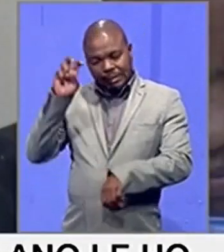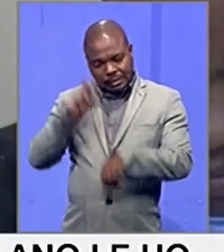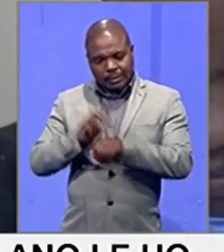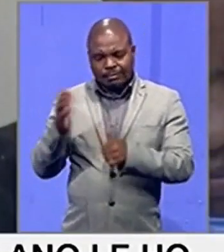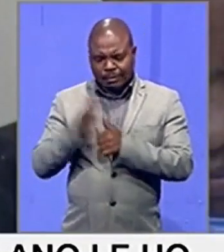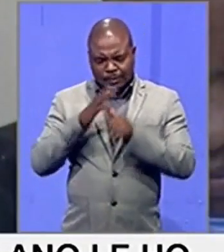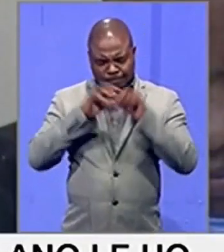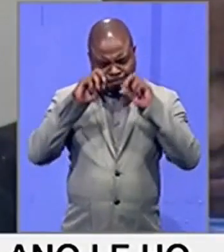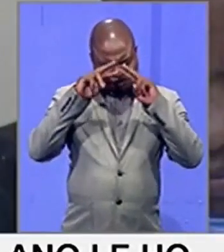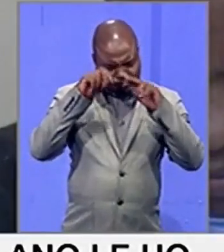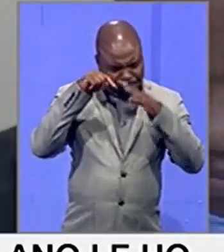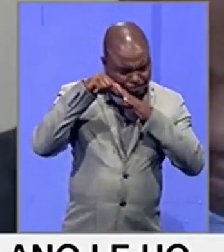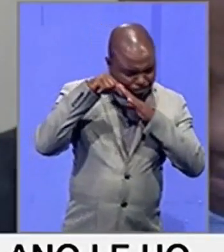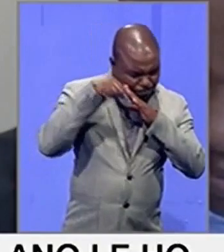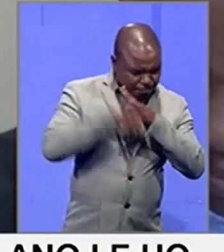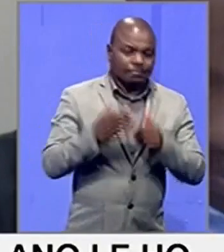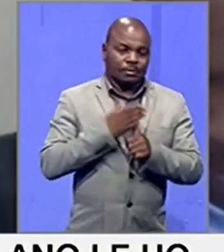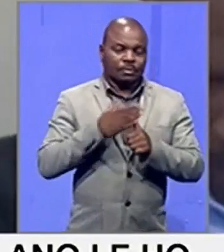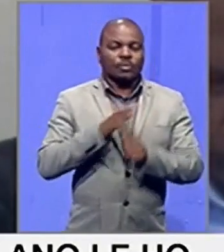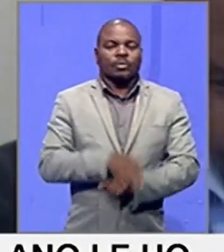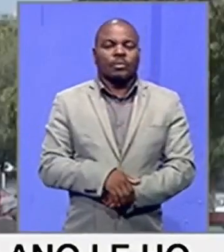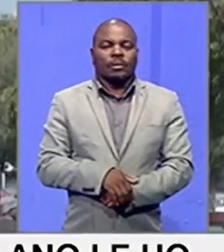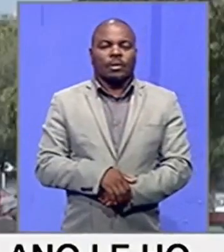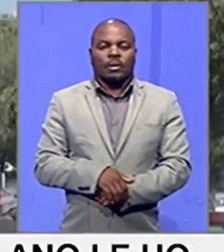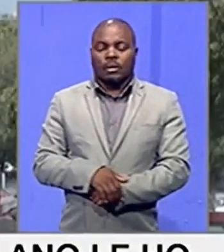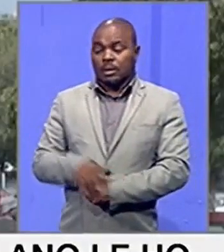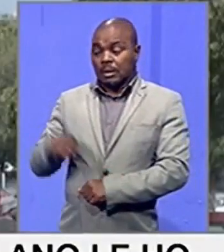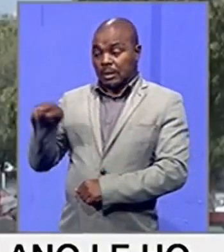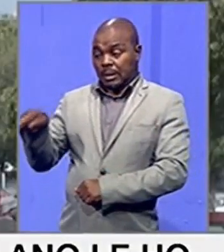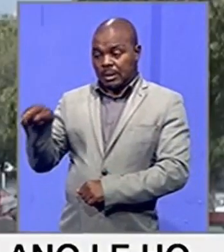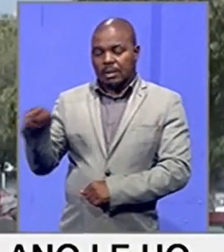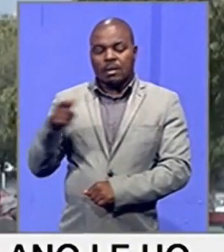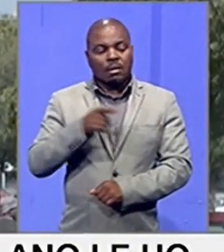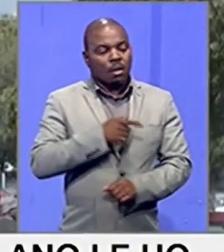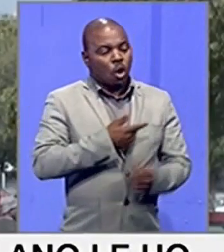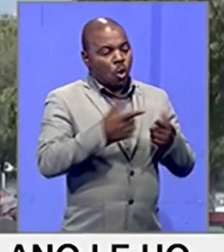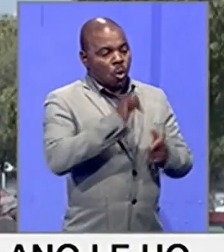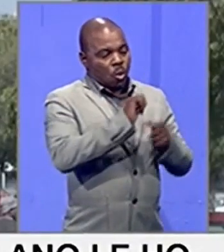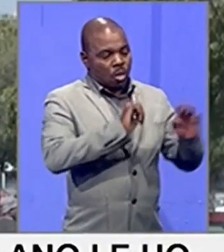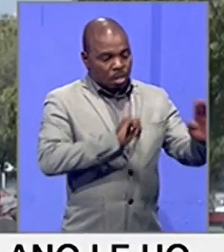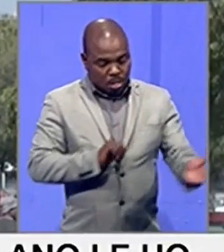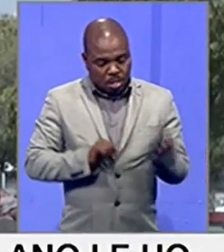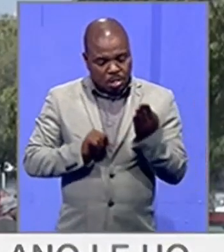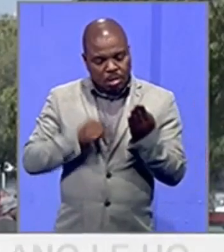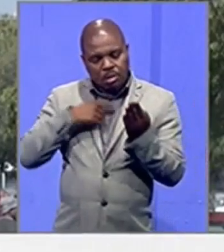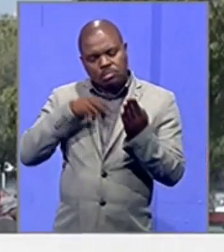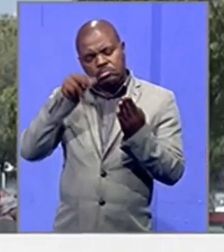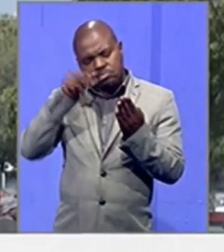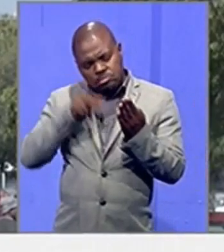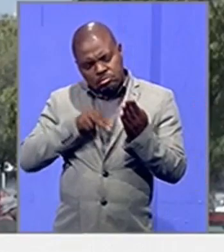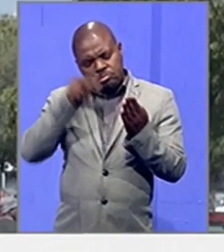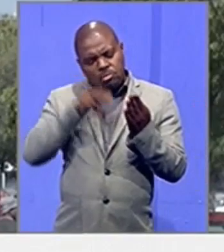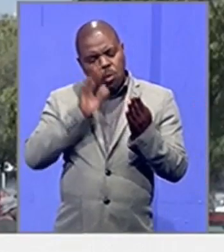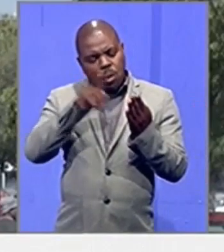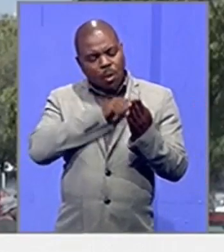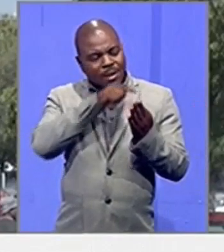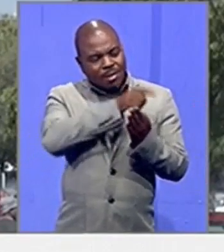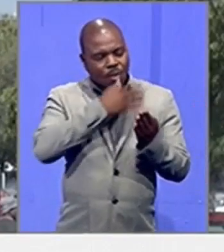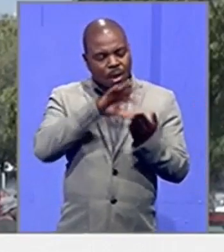dipatlisiso tse di tseneletseng. The state will study the documents provided by the attorneys in relation to this intended